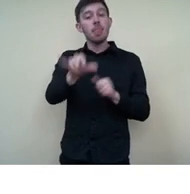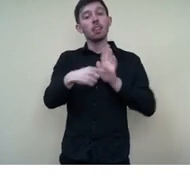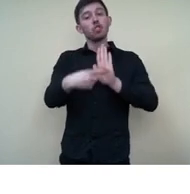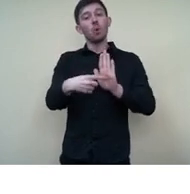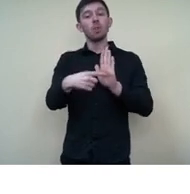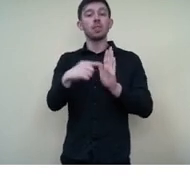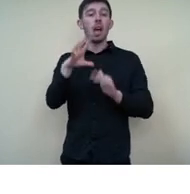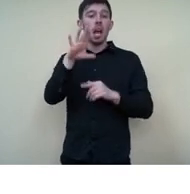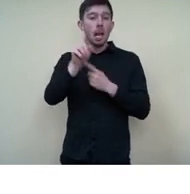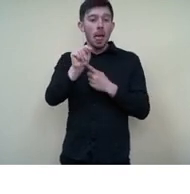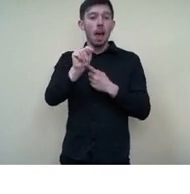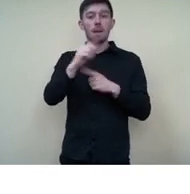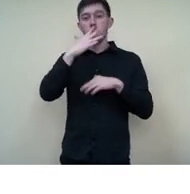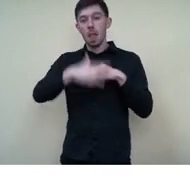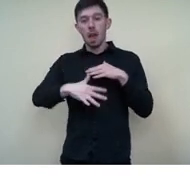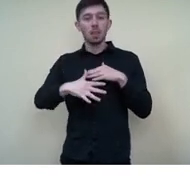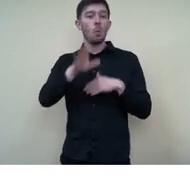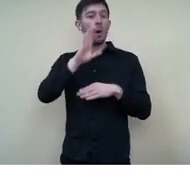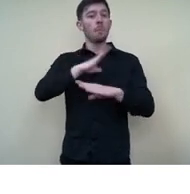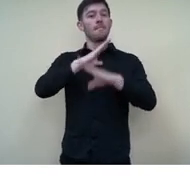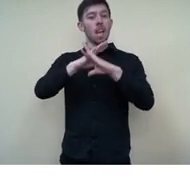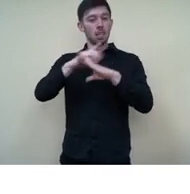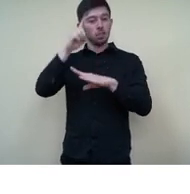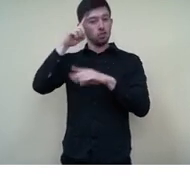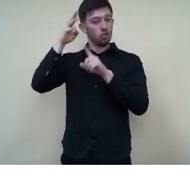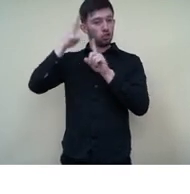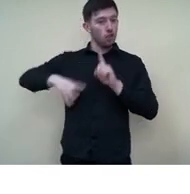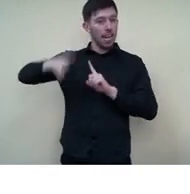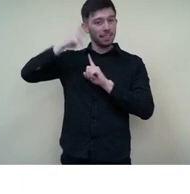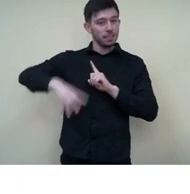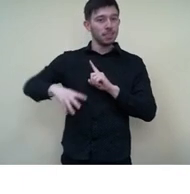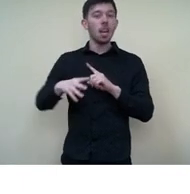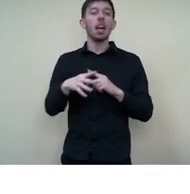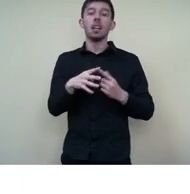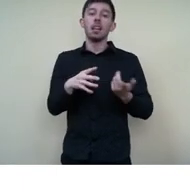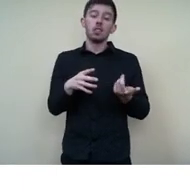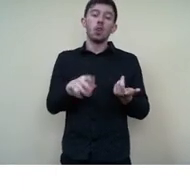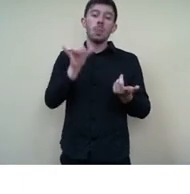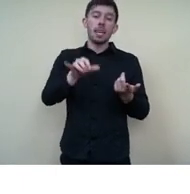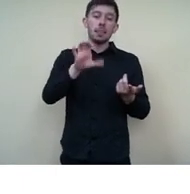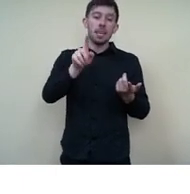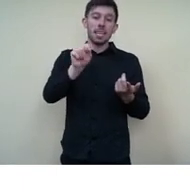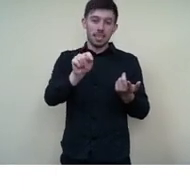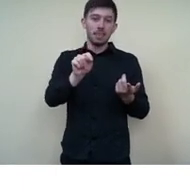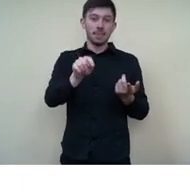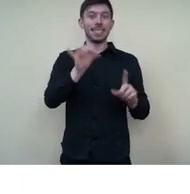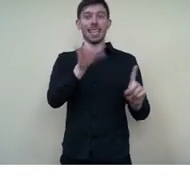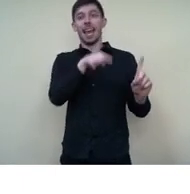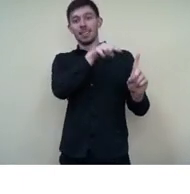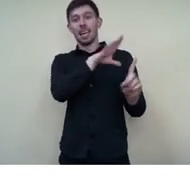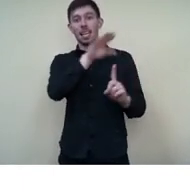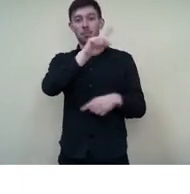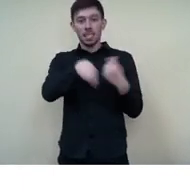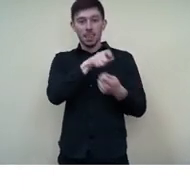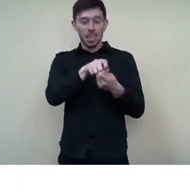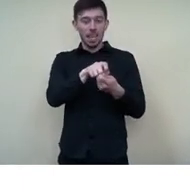a clot of blood that's preventing drainage of the blood. And so this is what CVST is, and this is what